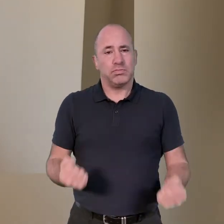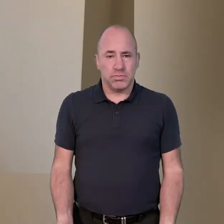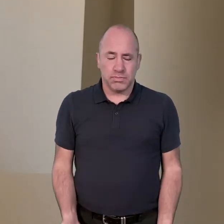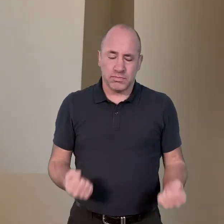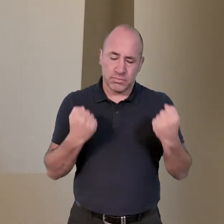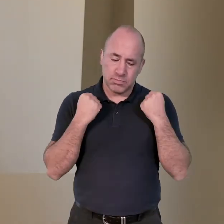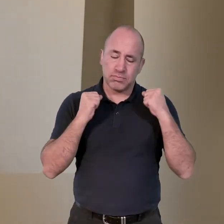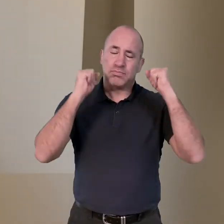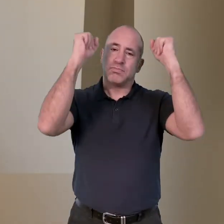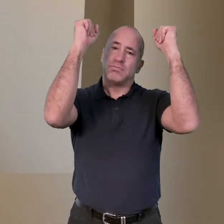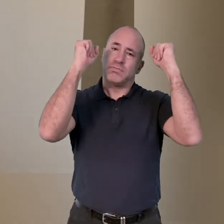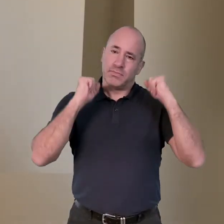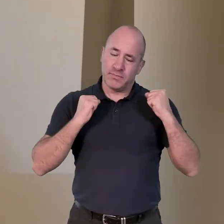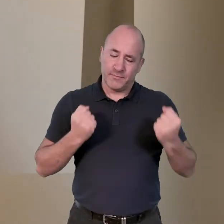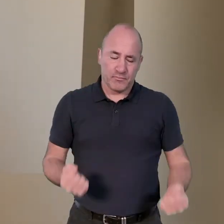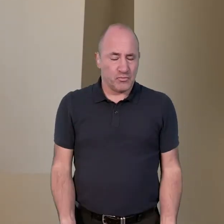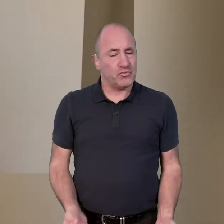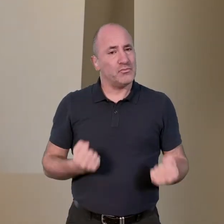Brilliant.